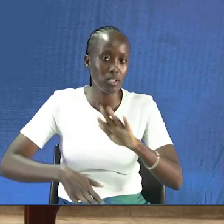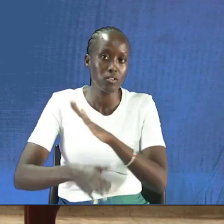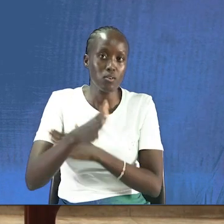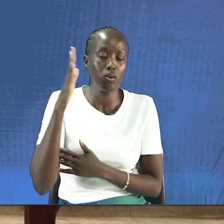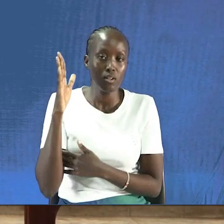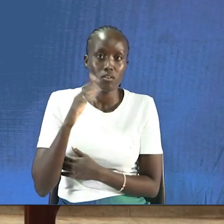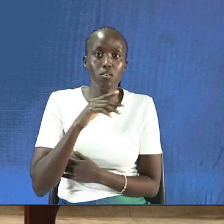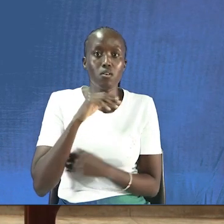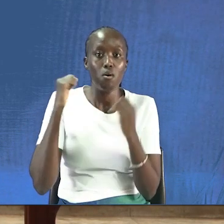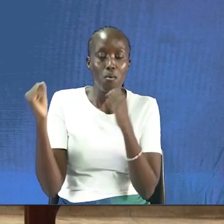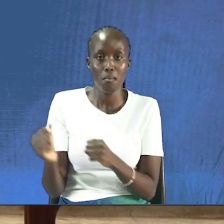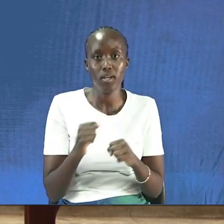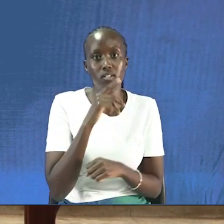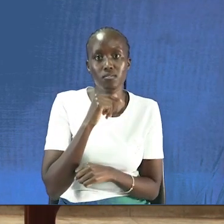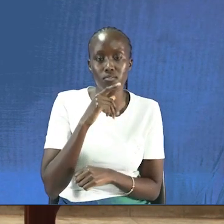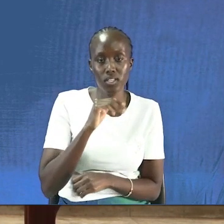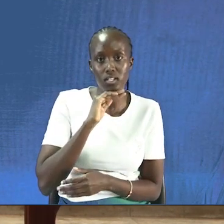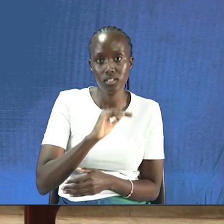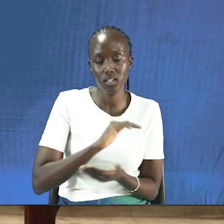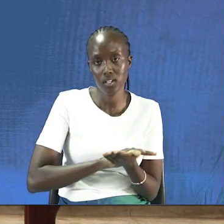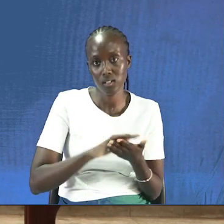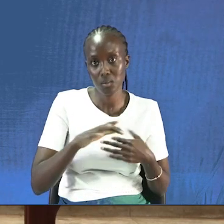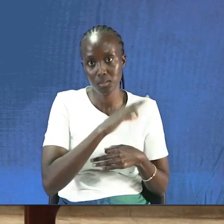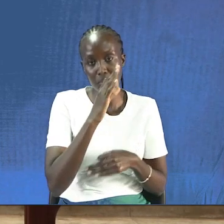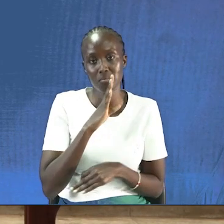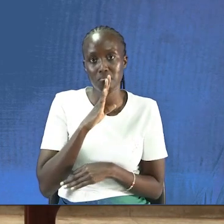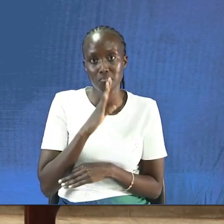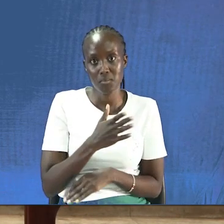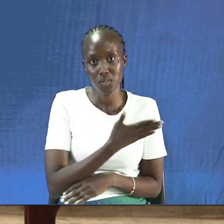blessings of God, the Almighty Father, Son, and the